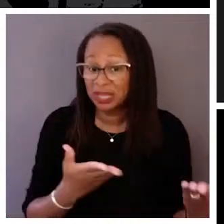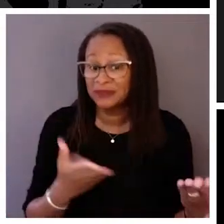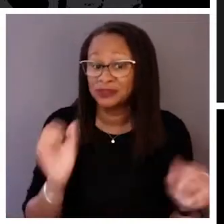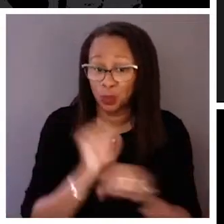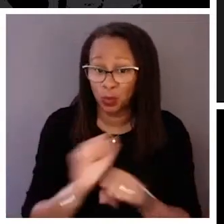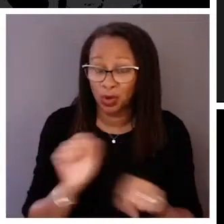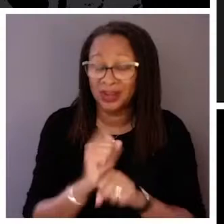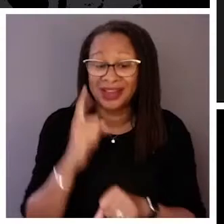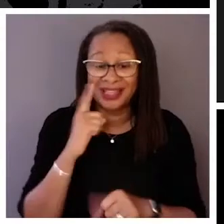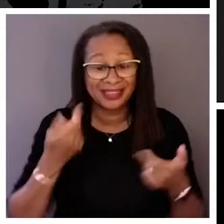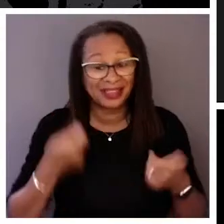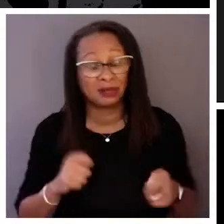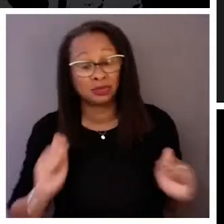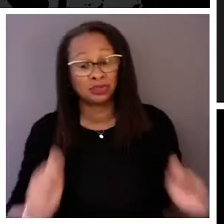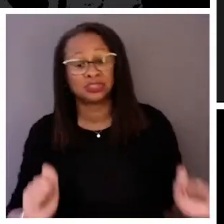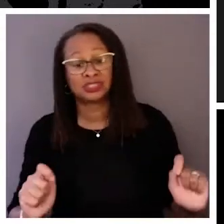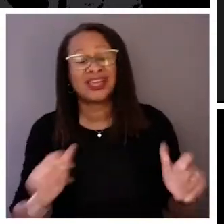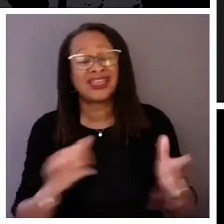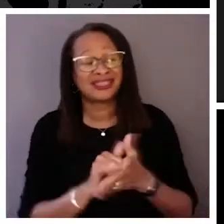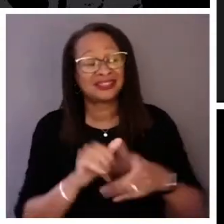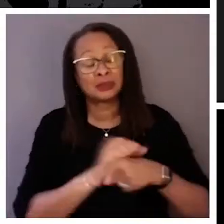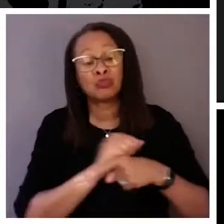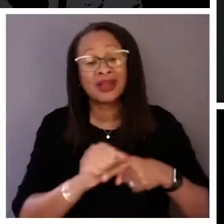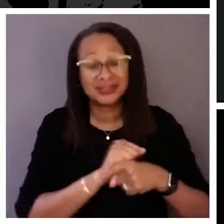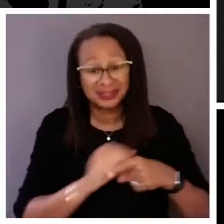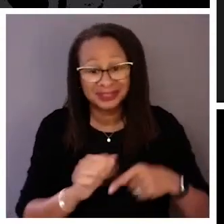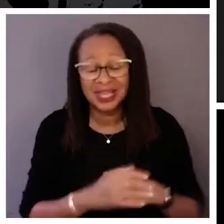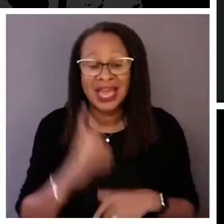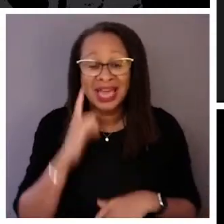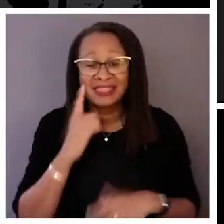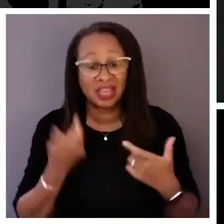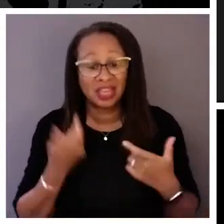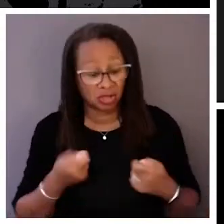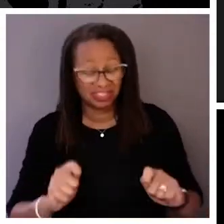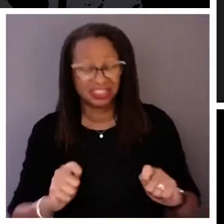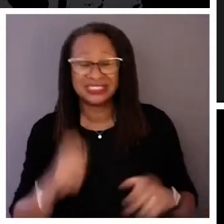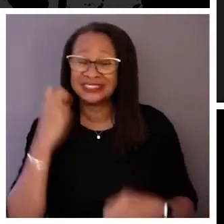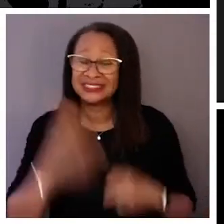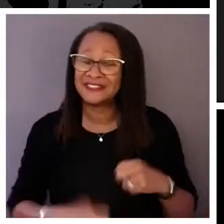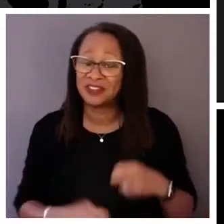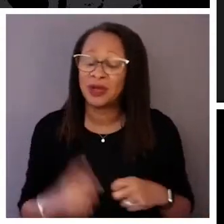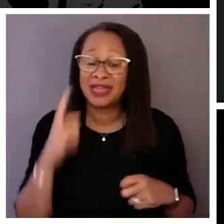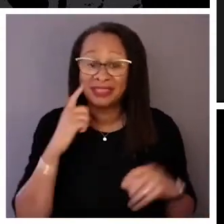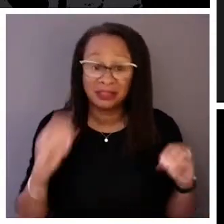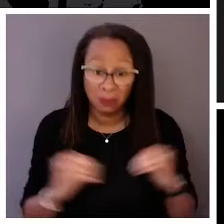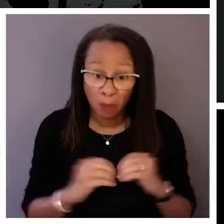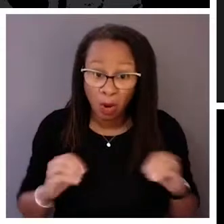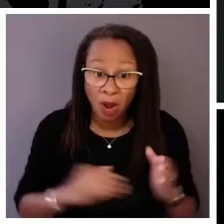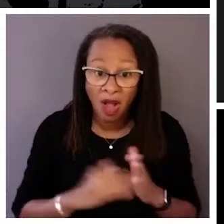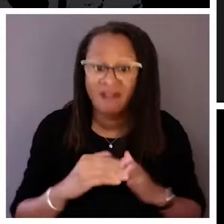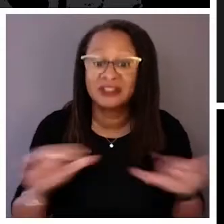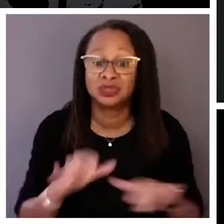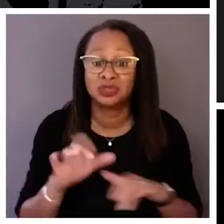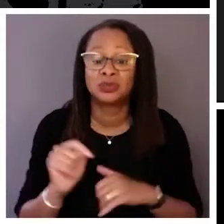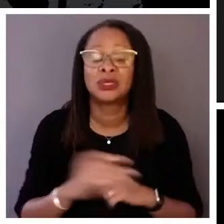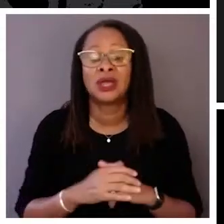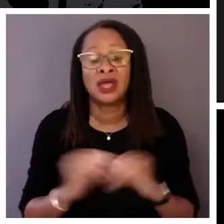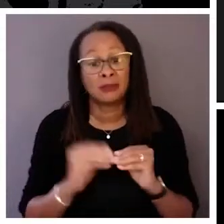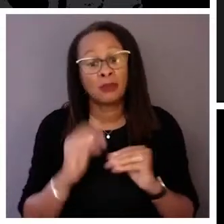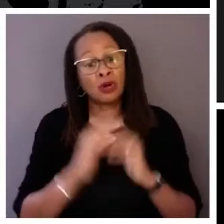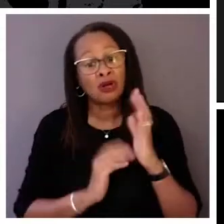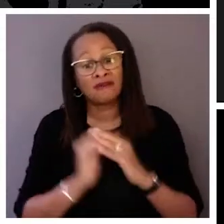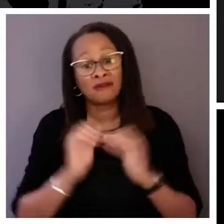think like an auditioning is a practice. And I think auditioning is really hard. And I think the more you do it, the more